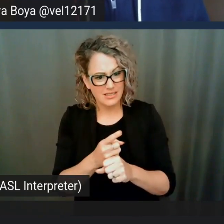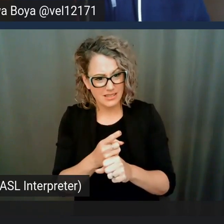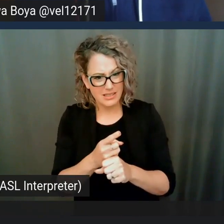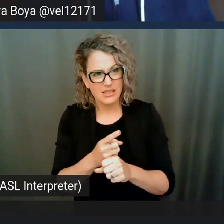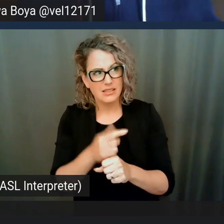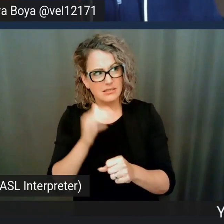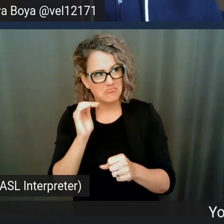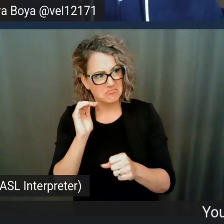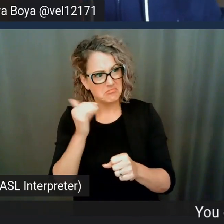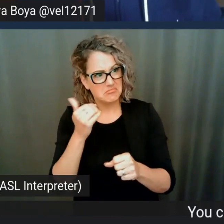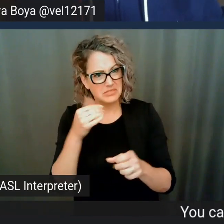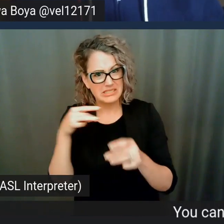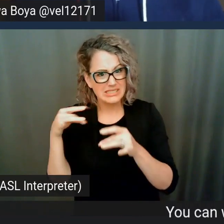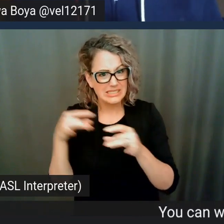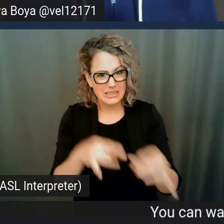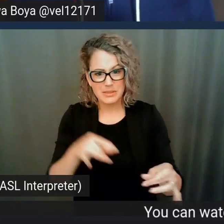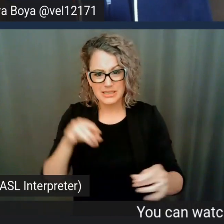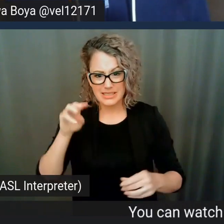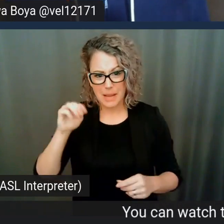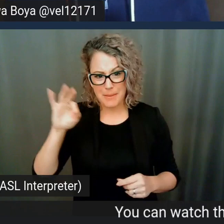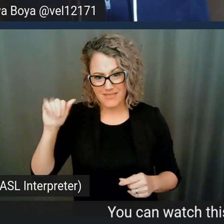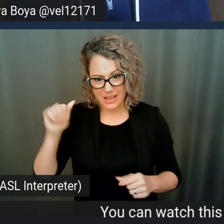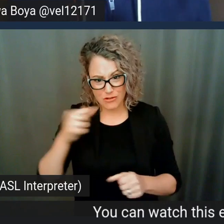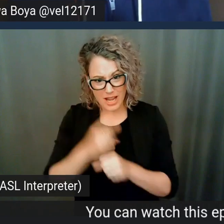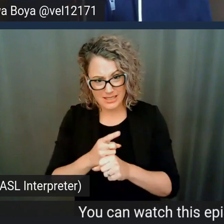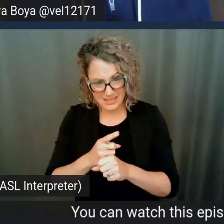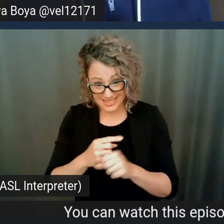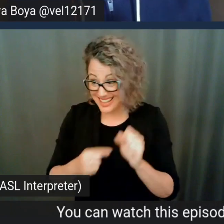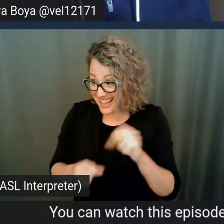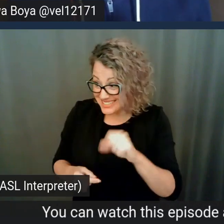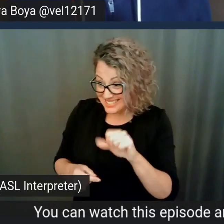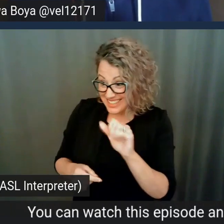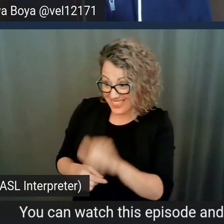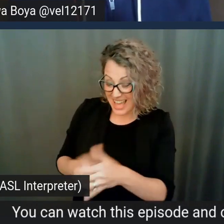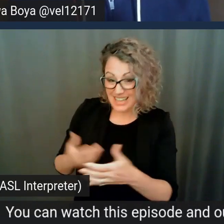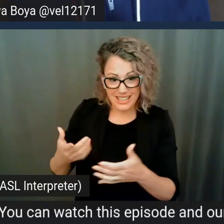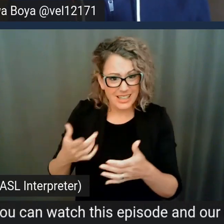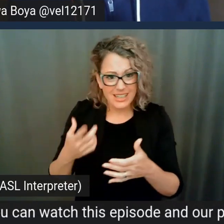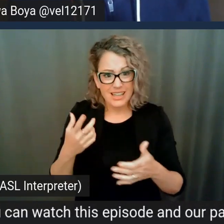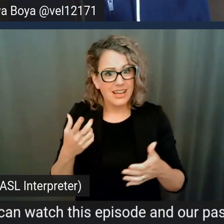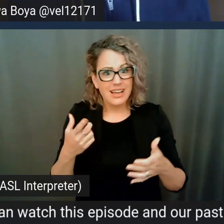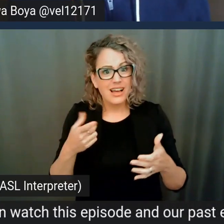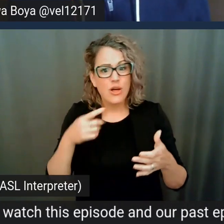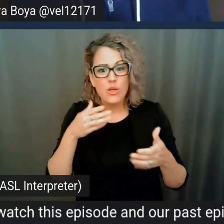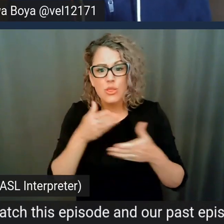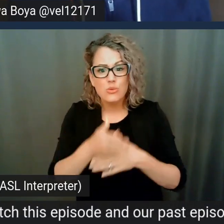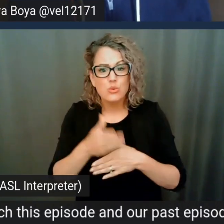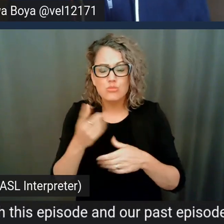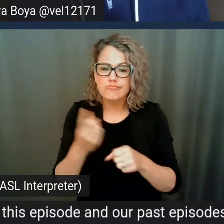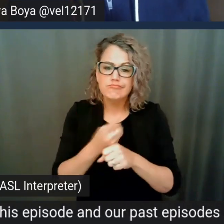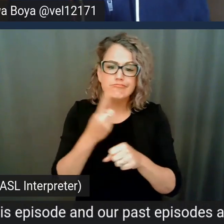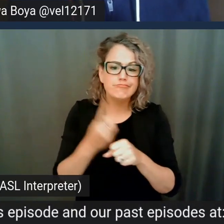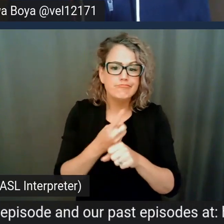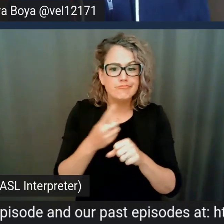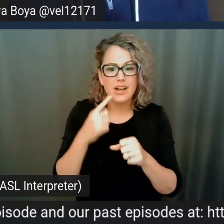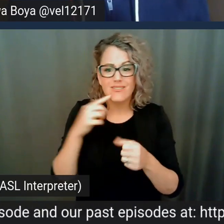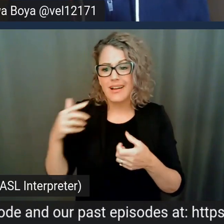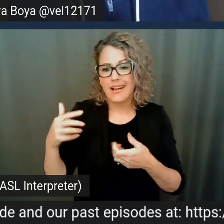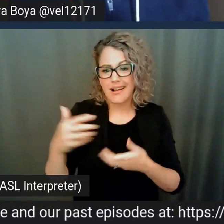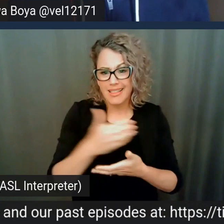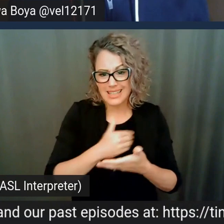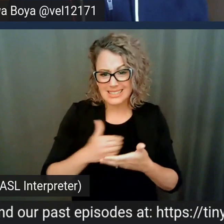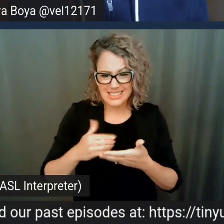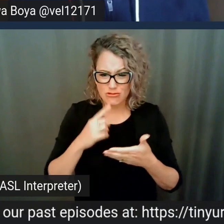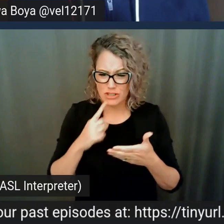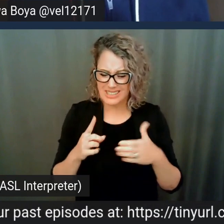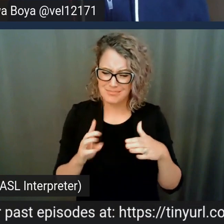seamless MFA, right? Yeah. Exactly. It's Exactly. like you just through the natural course of even collecting a minimum amount of information needed